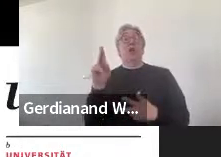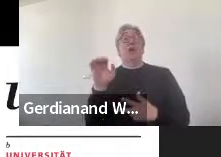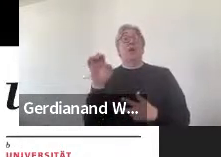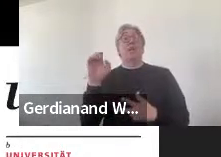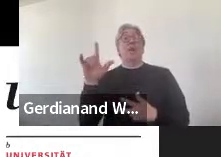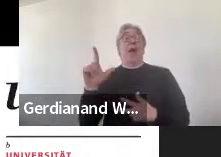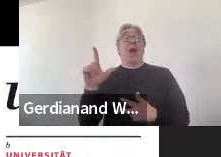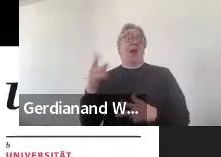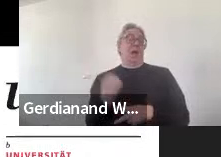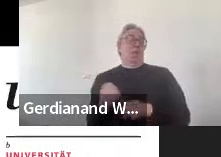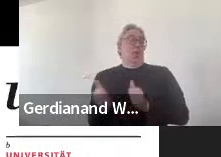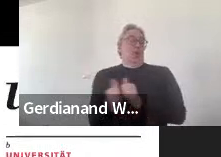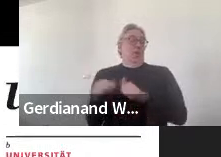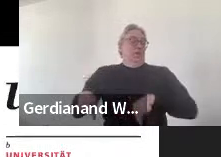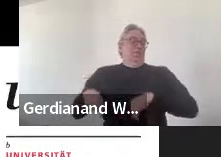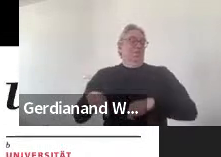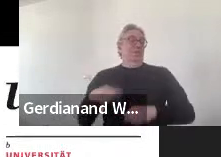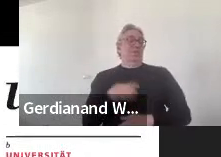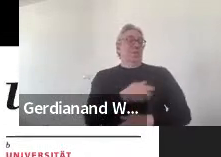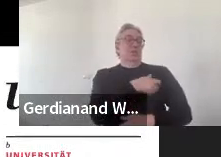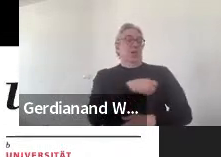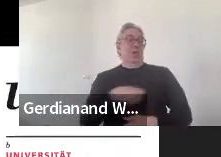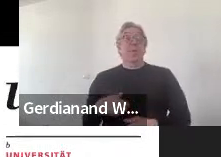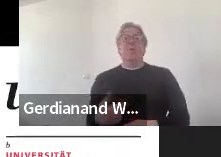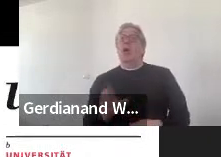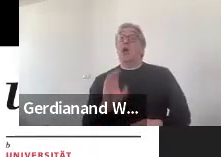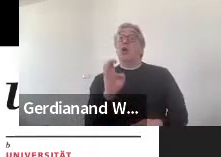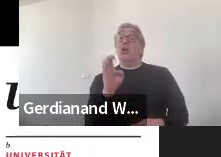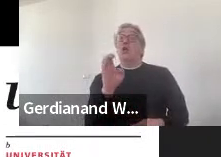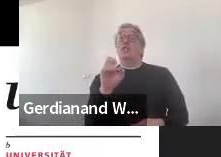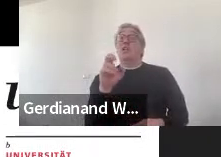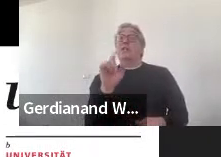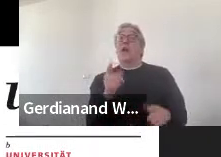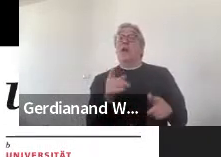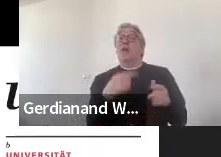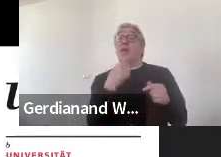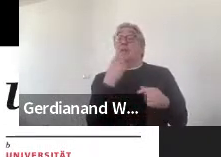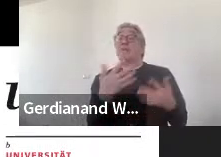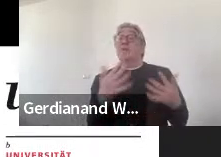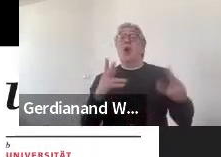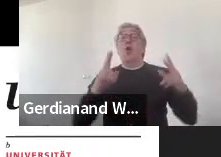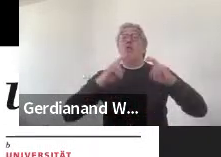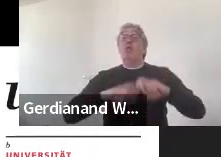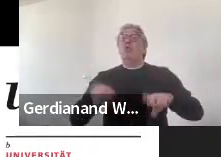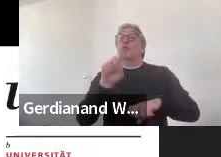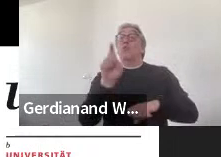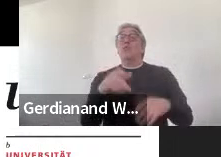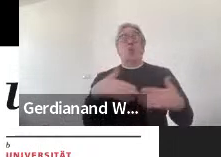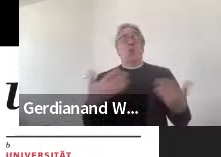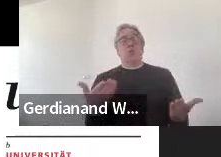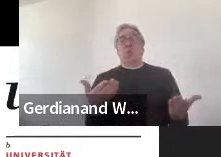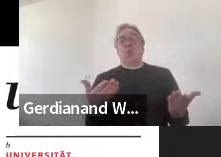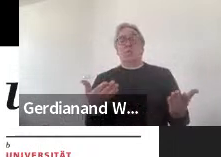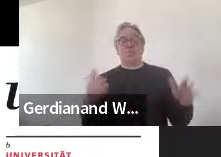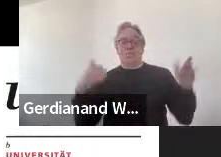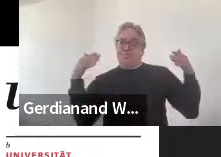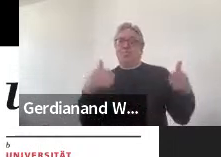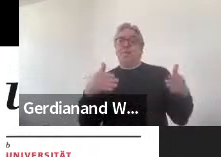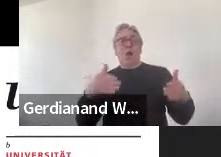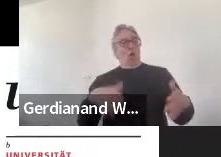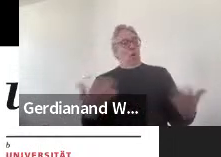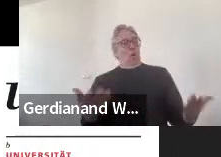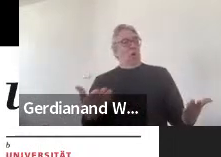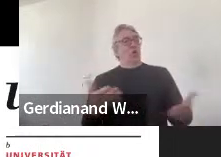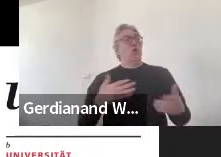First, as already Chantal introduced, the research questions was, what are the barriers and enablers to